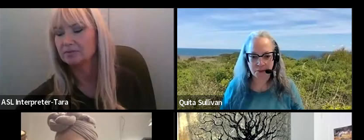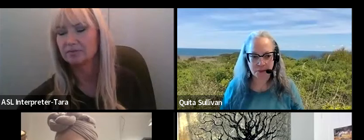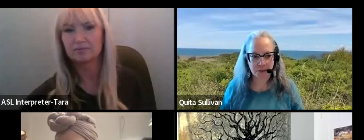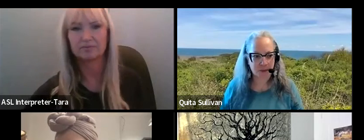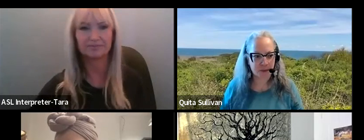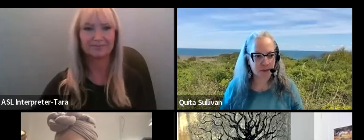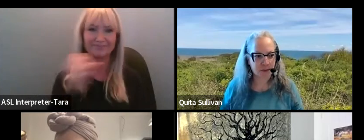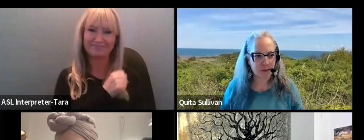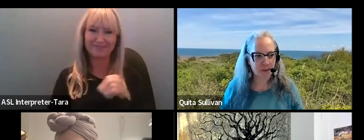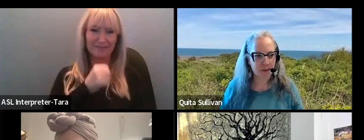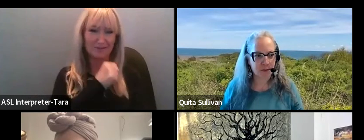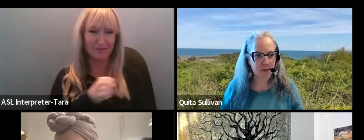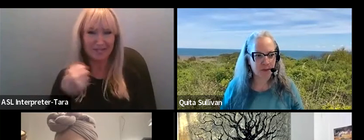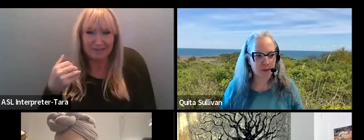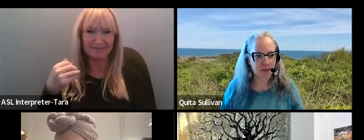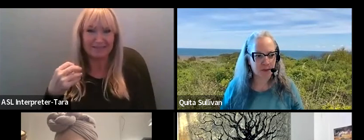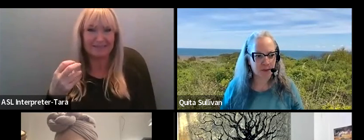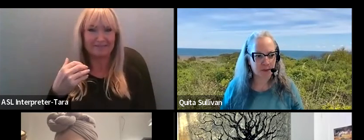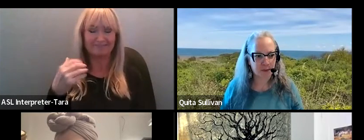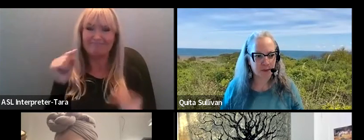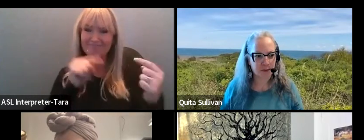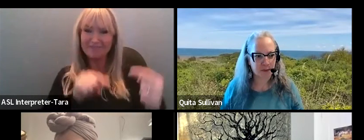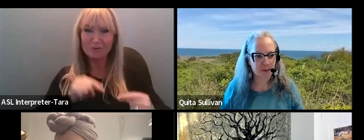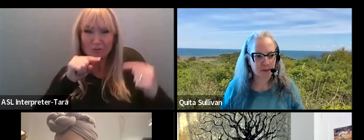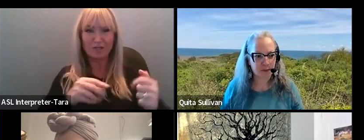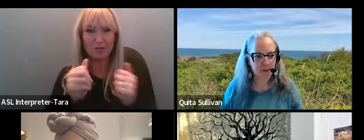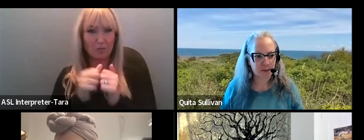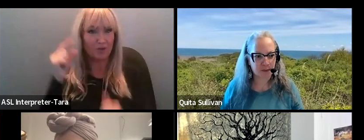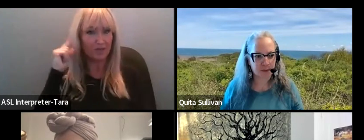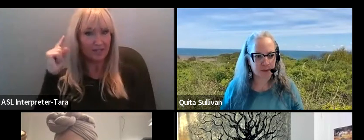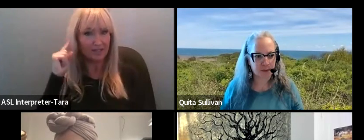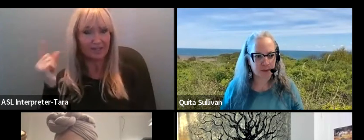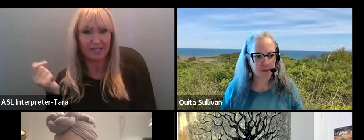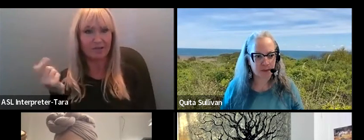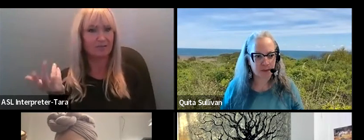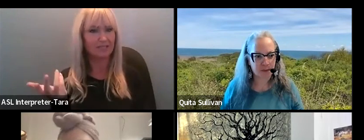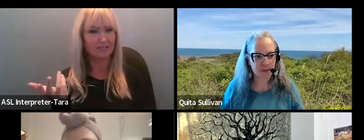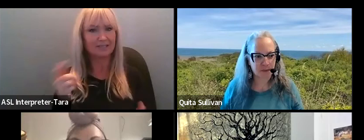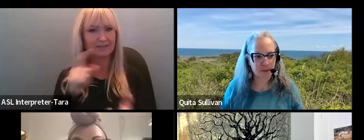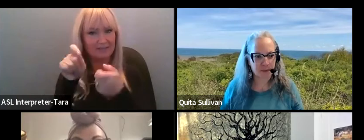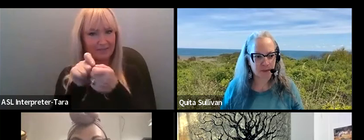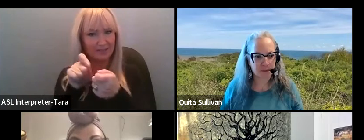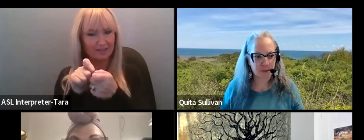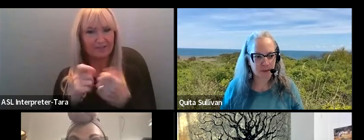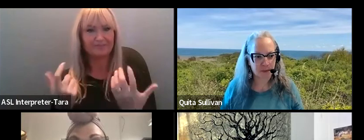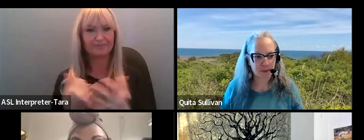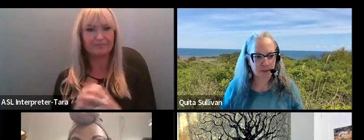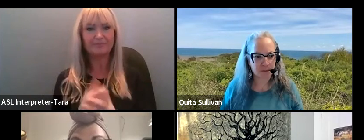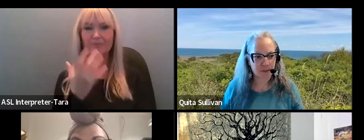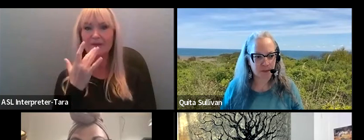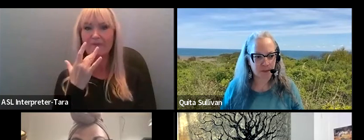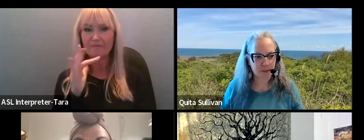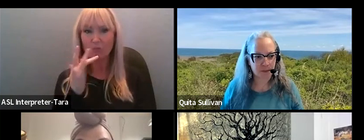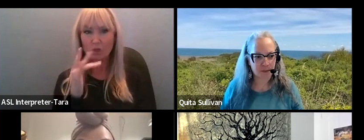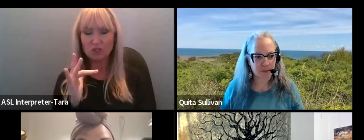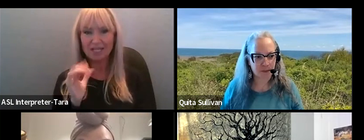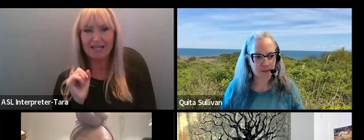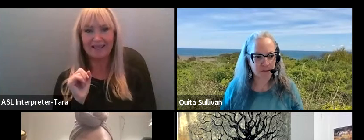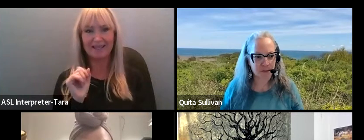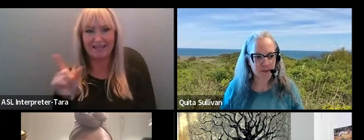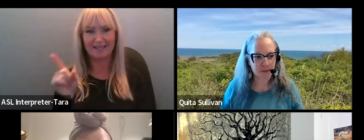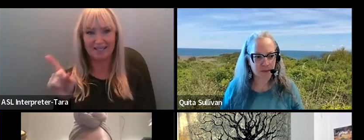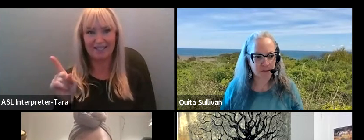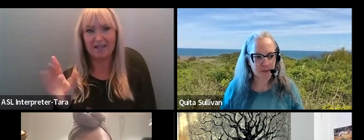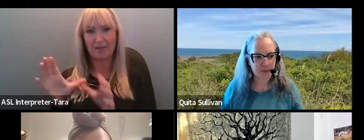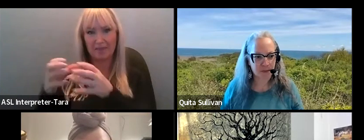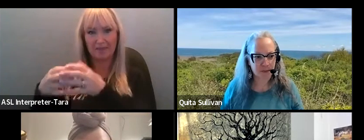Sorry, all, I'm having a hard time with the sound specifically. It's also not playing right from the file. Fortunately, the ensemble does